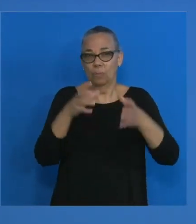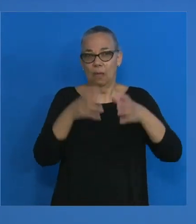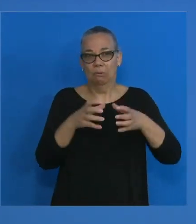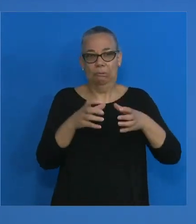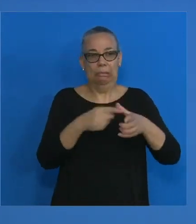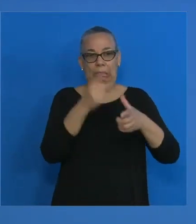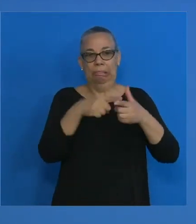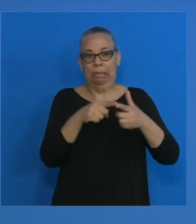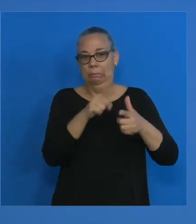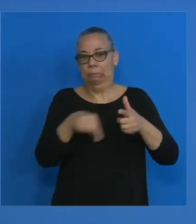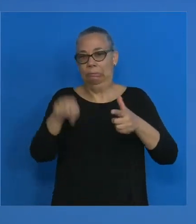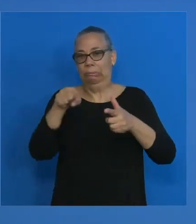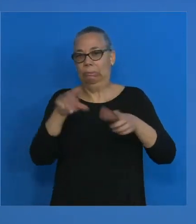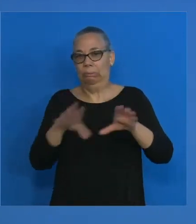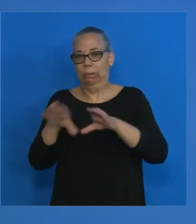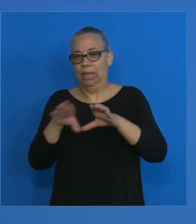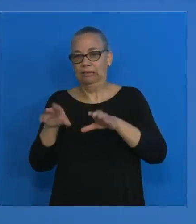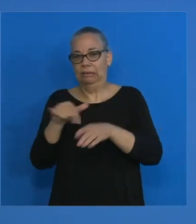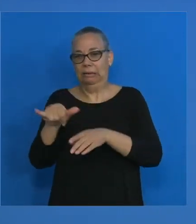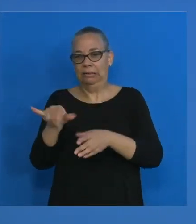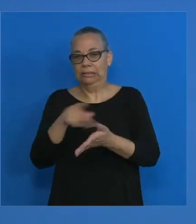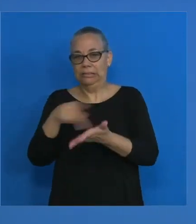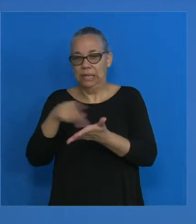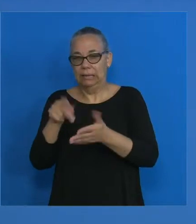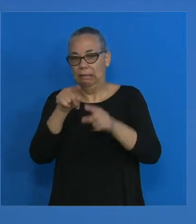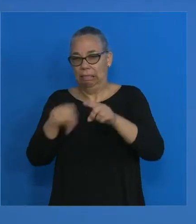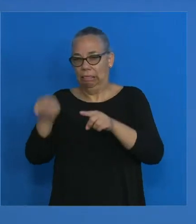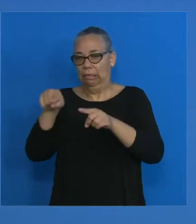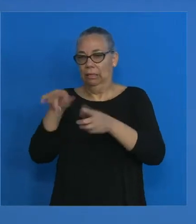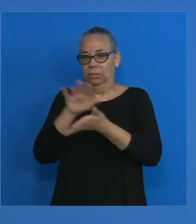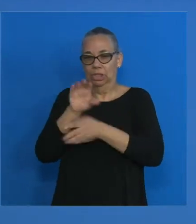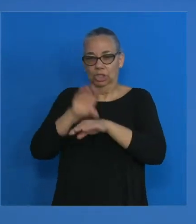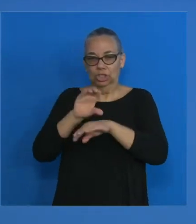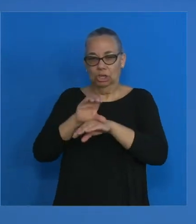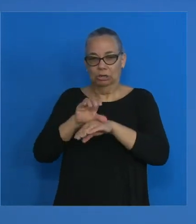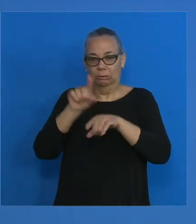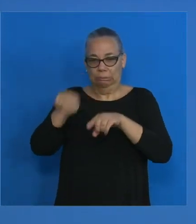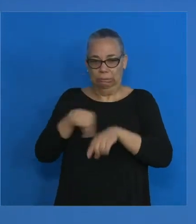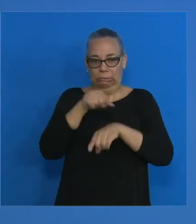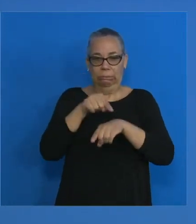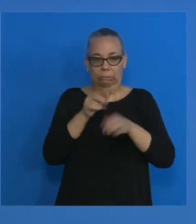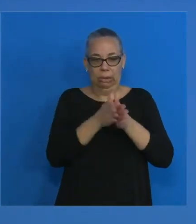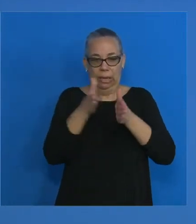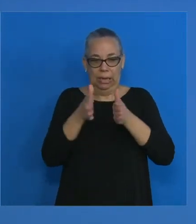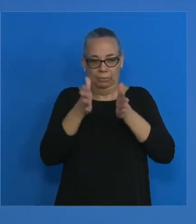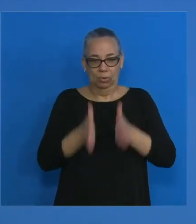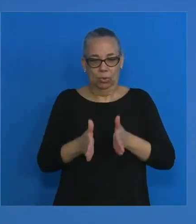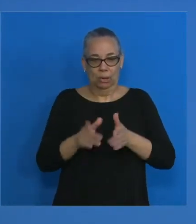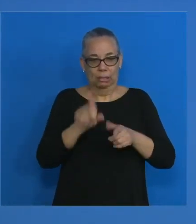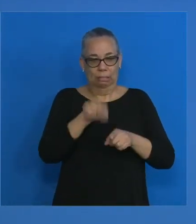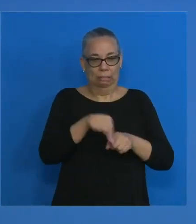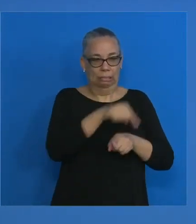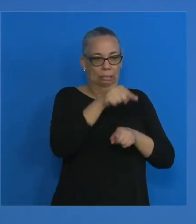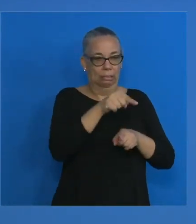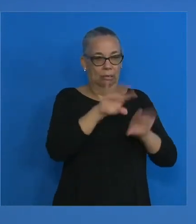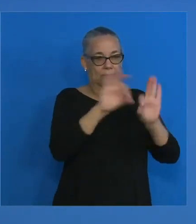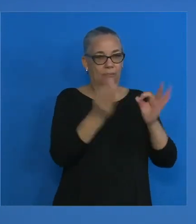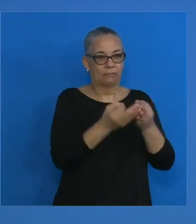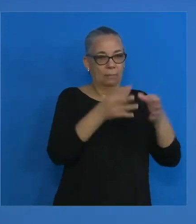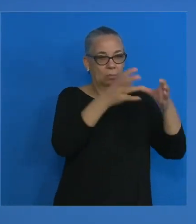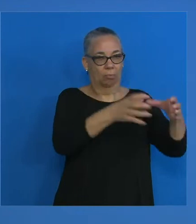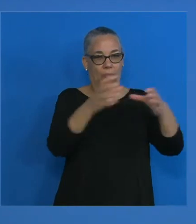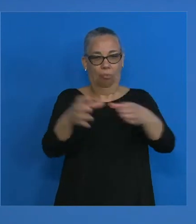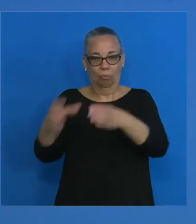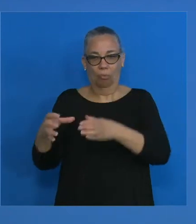bubble like dance or sports, then they have a church bubble, then they have a neighborhood bubble, and then they have a family bubble.